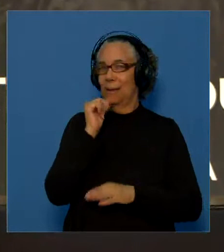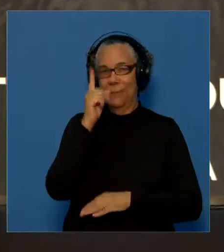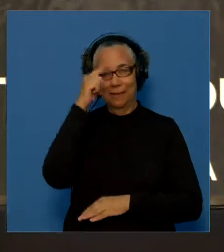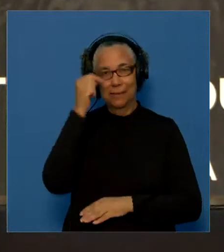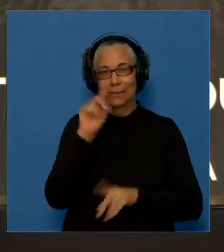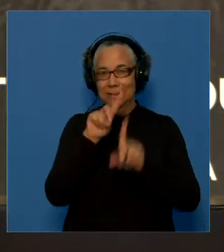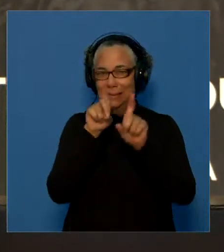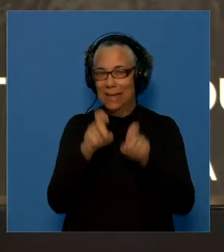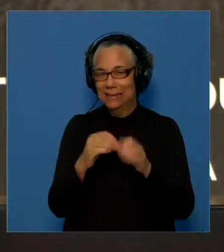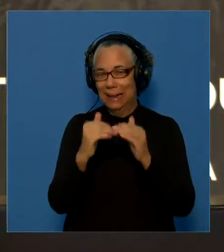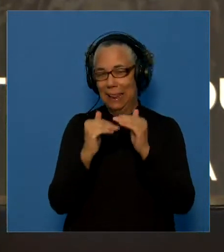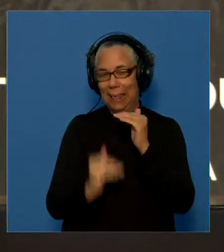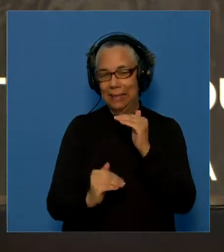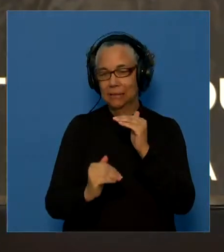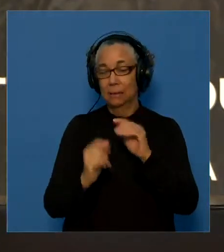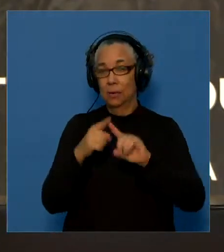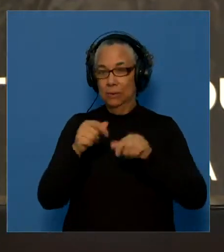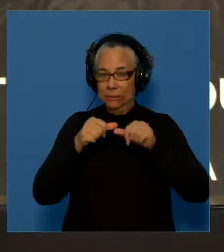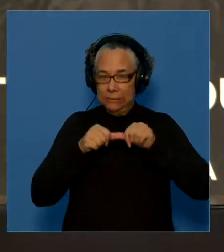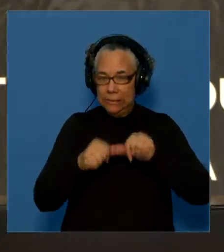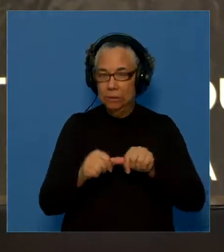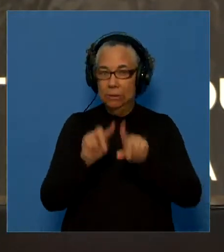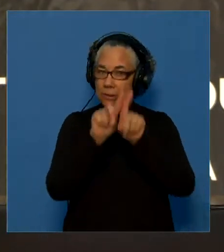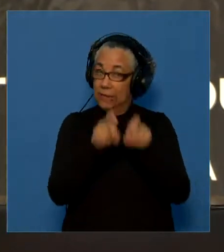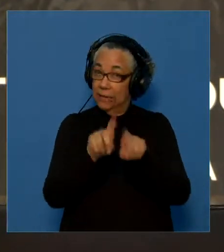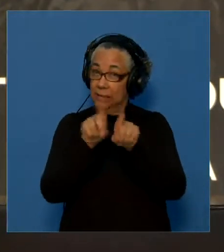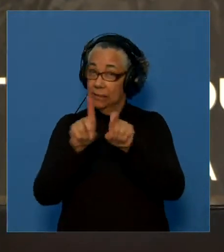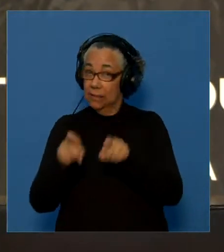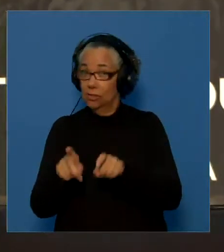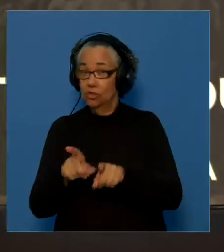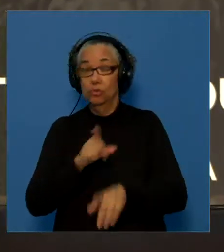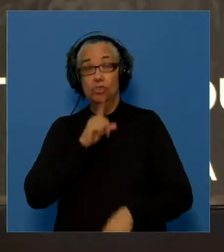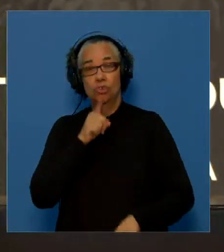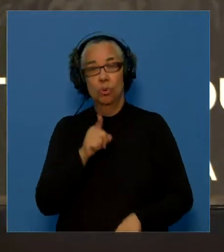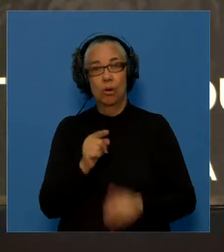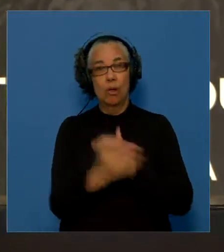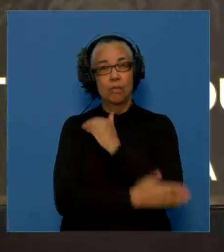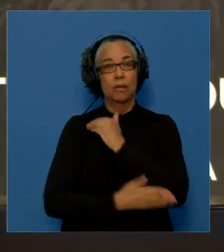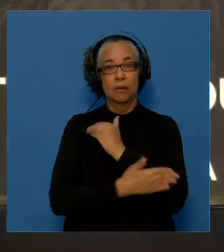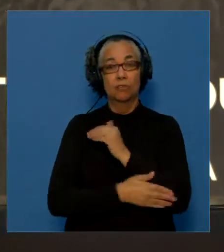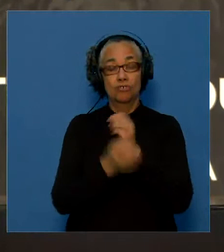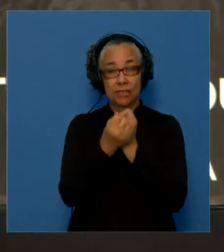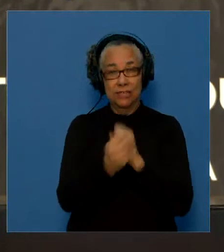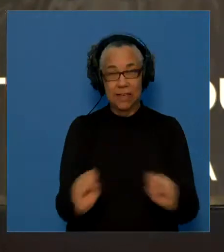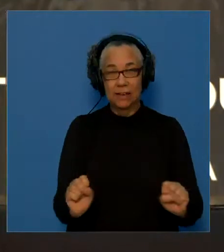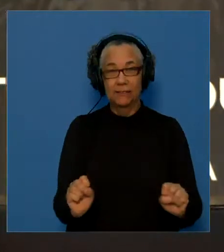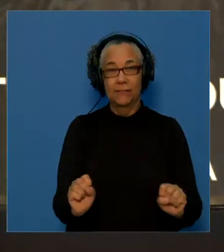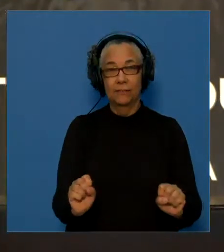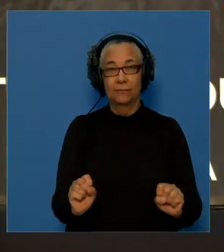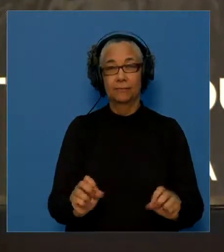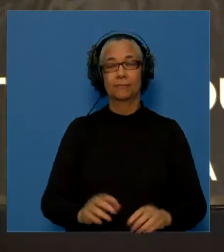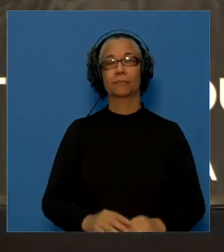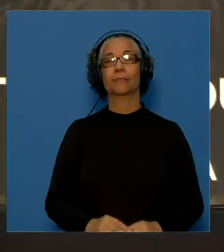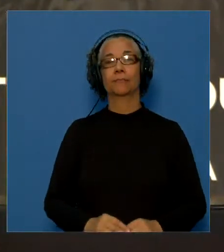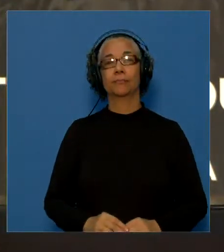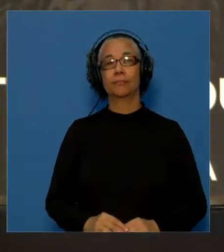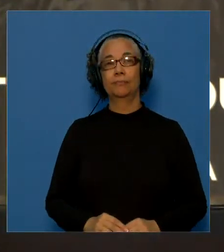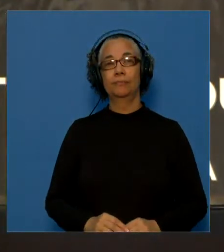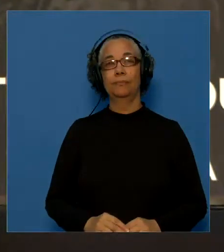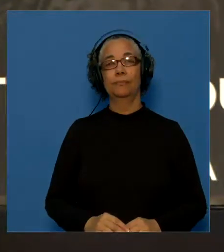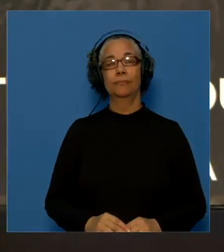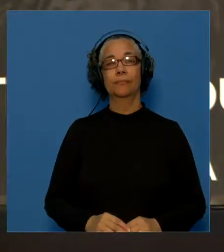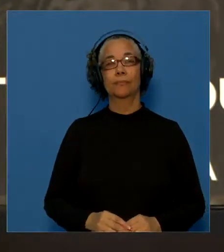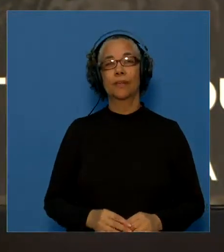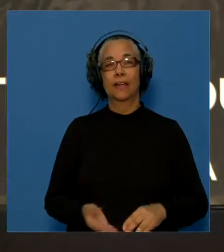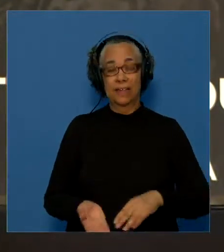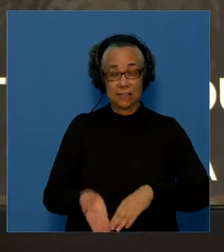We are keeping up this testing rate to make sure that our country remains safe. As the rise in testing has created